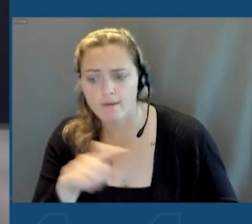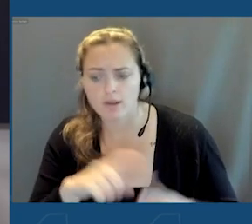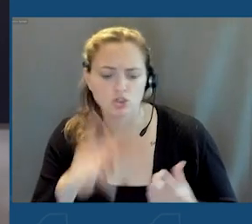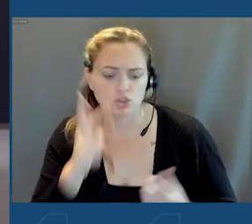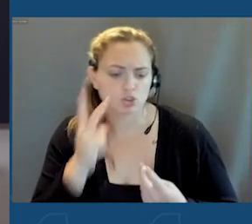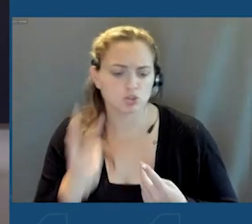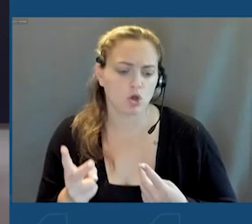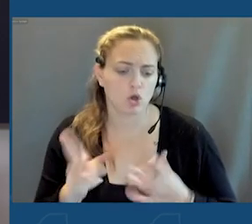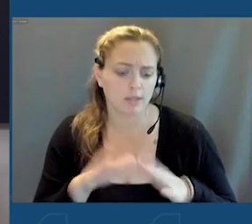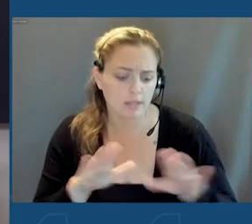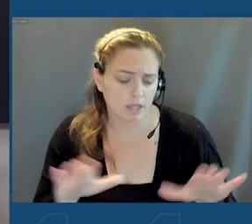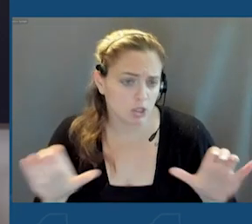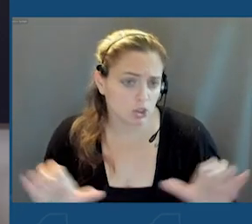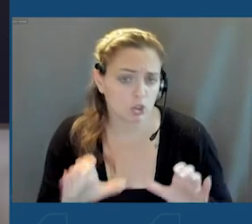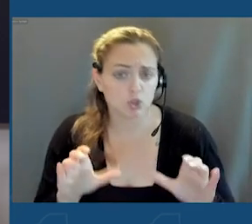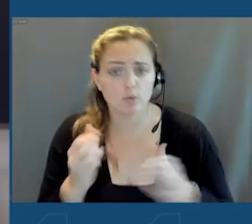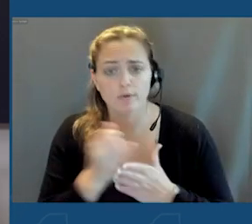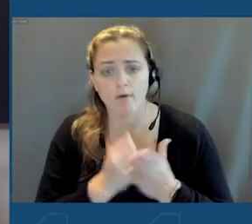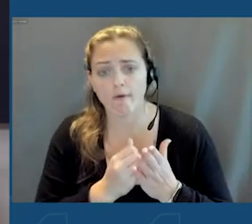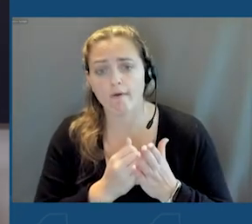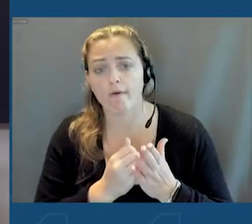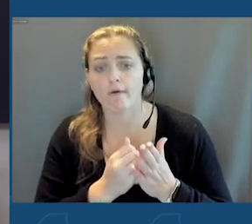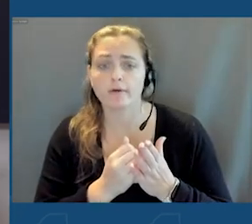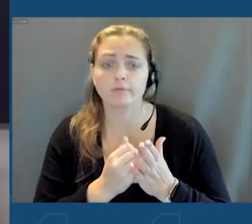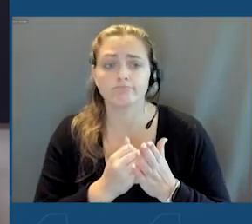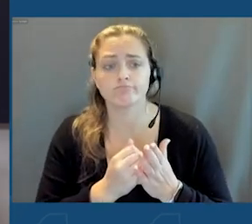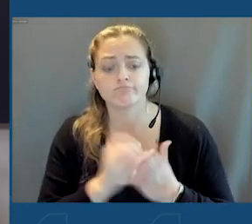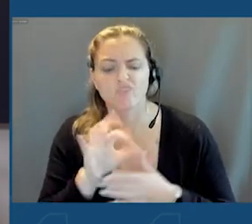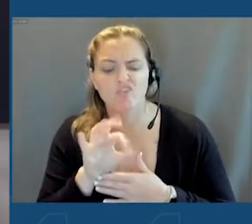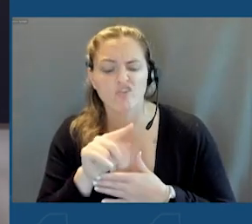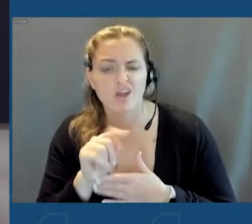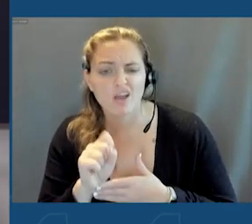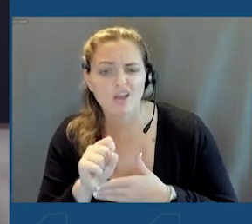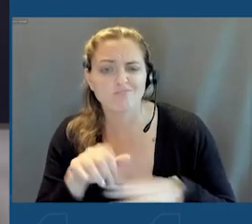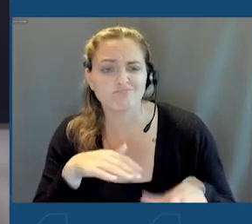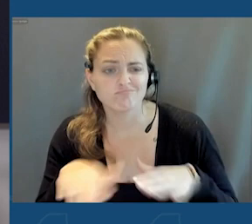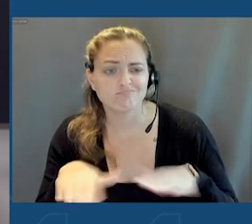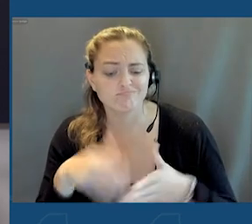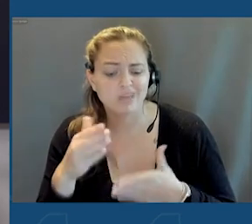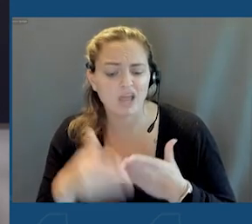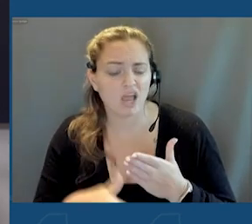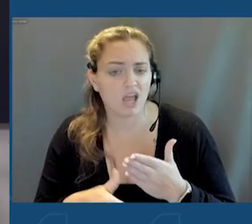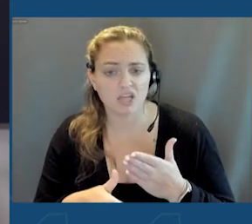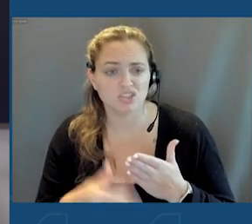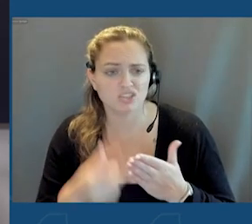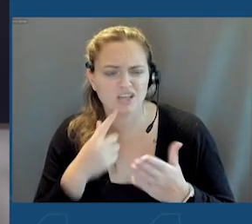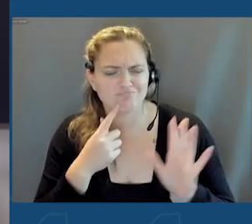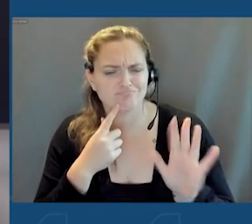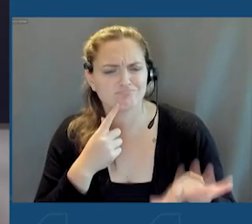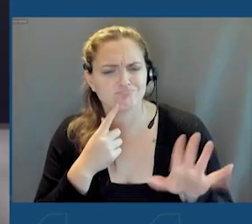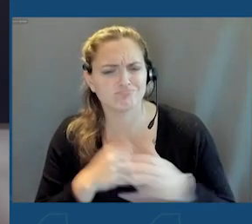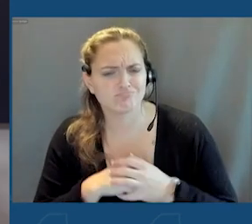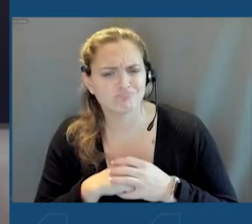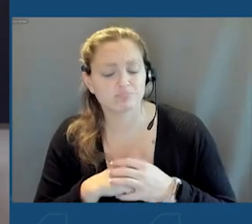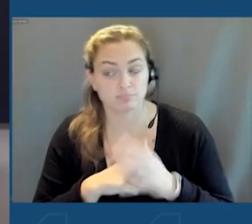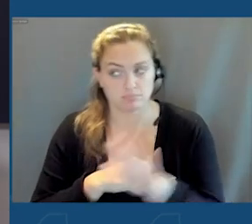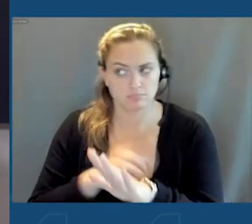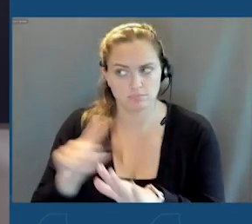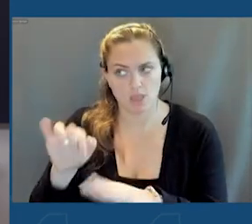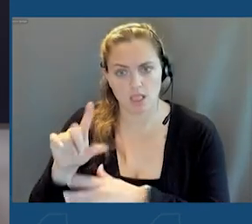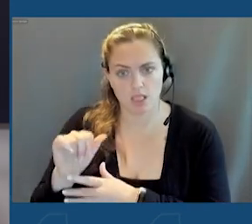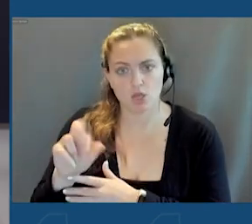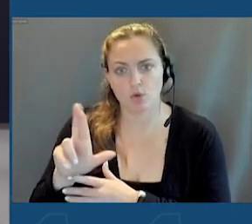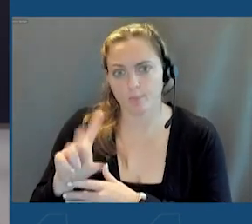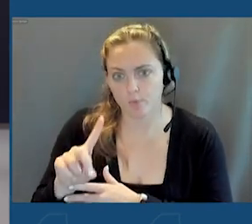saw the kids doing arts and crafts, and we were walking through, and at the end of that day, she said, and Linda Bird Frankie brought her here,